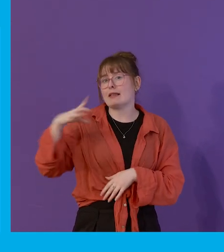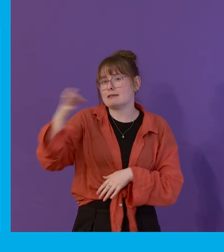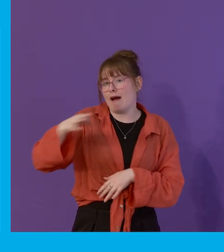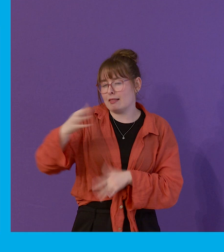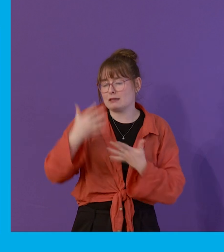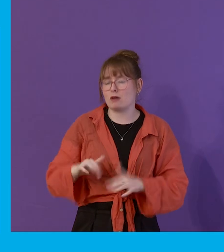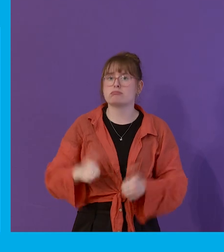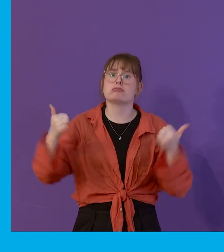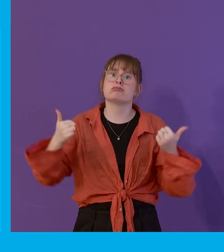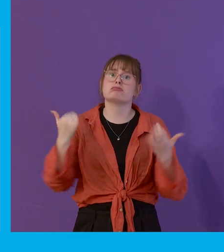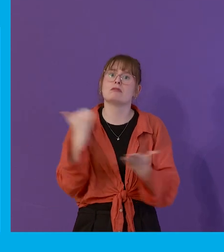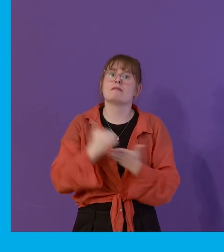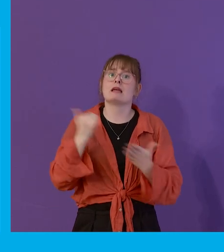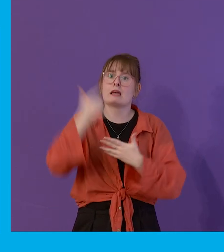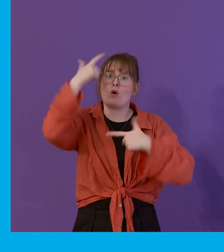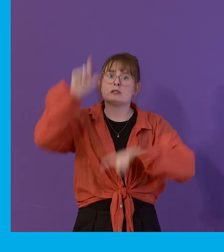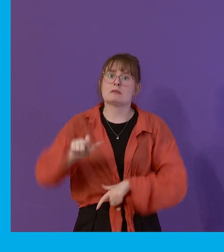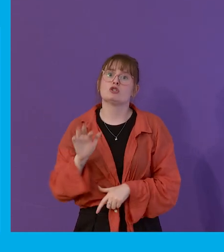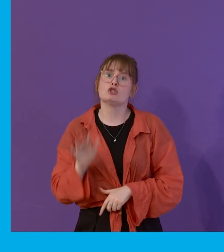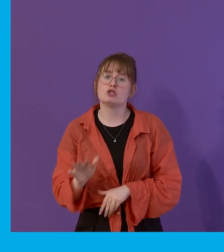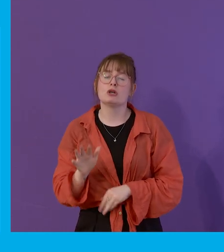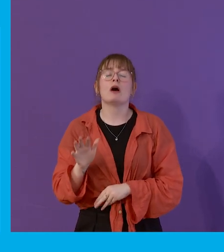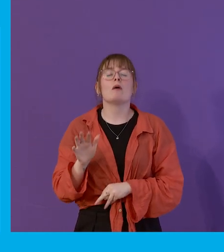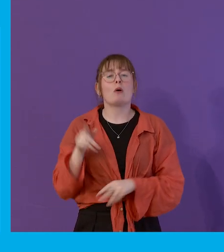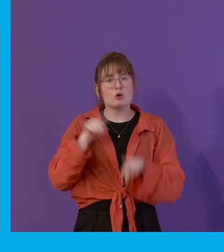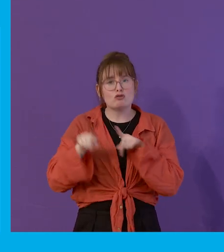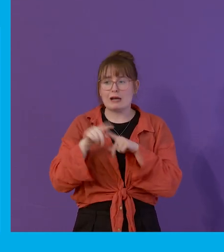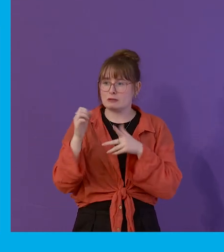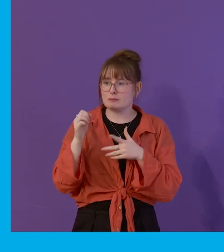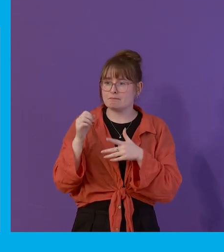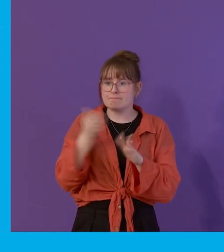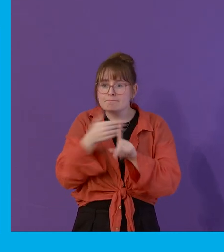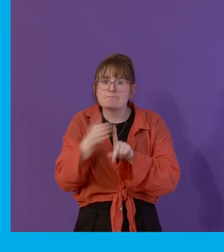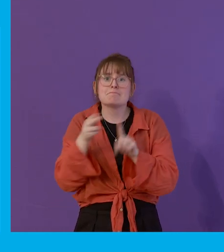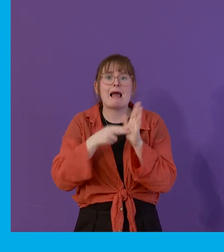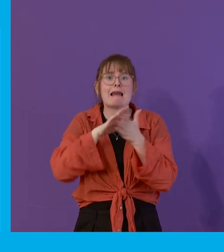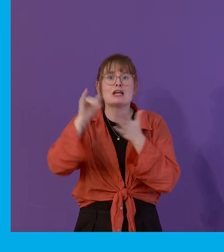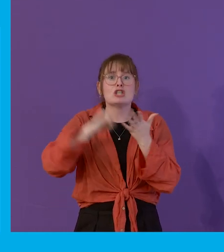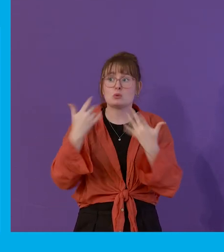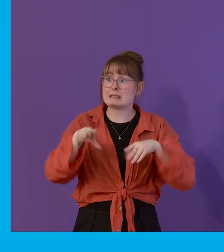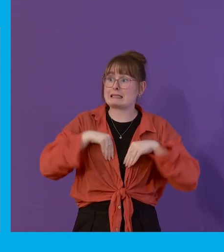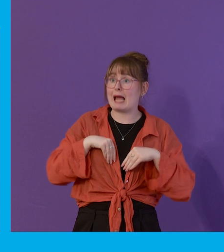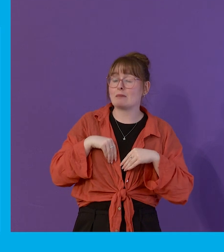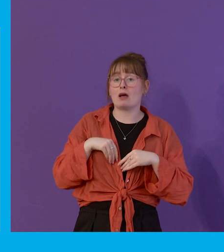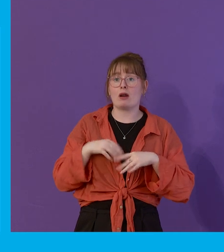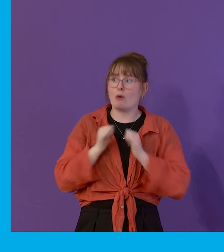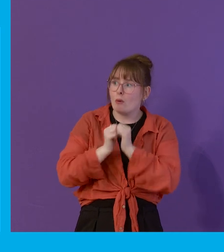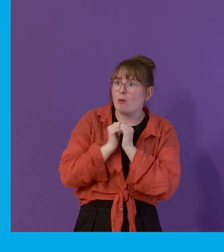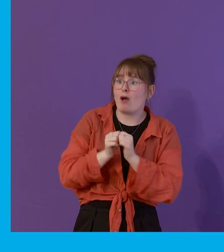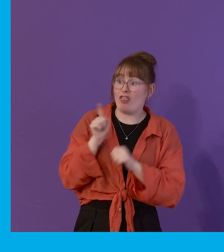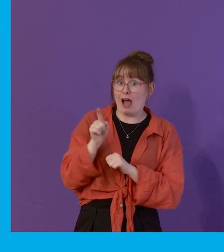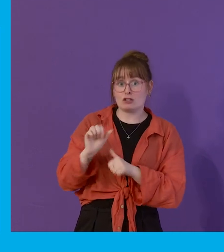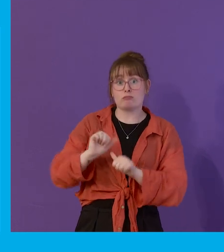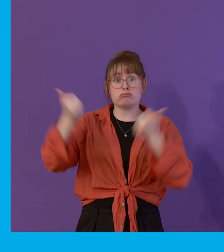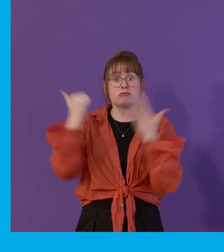Amazing asset-based work up there. But trying to get the NHS board to appreciate that this is a way of